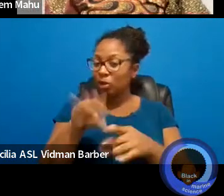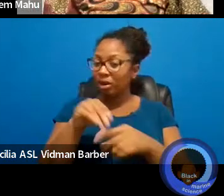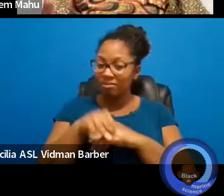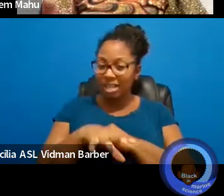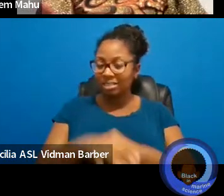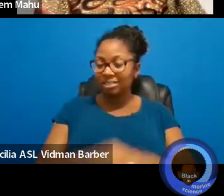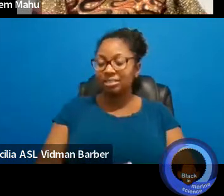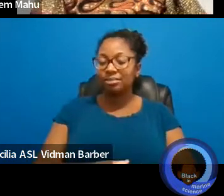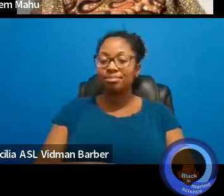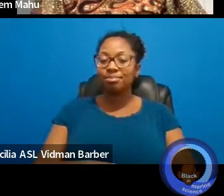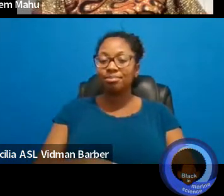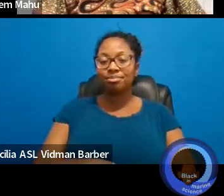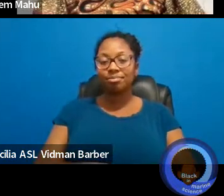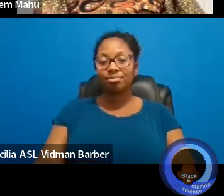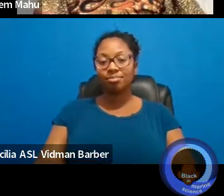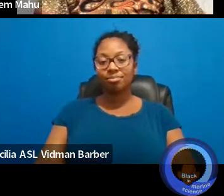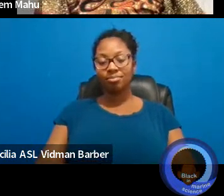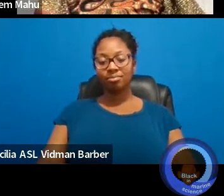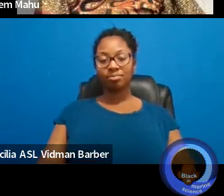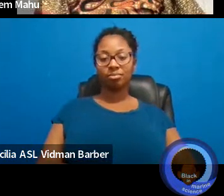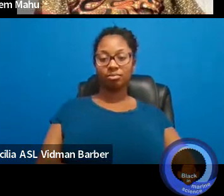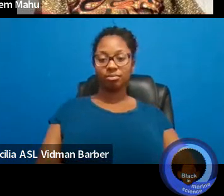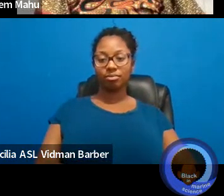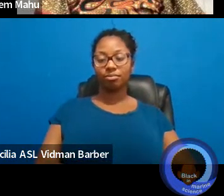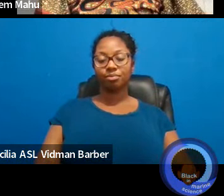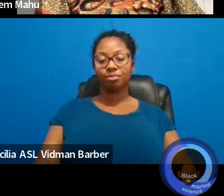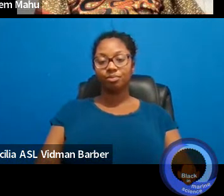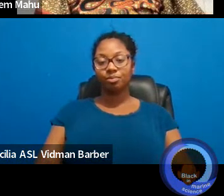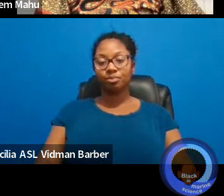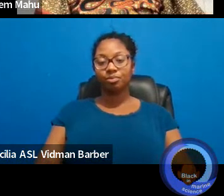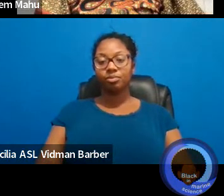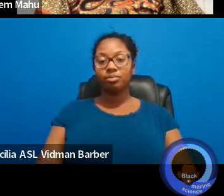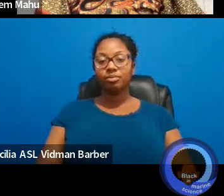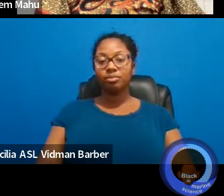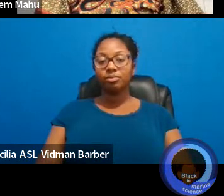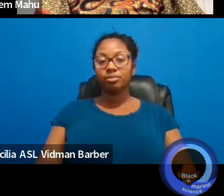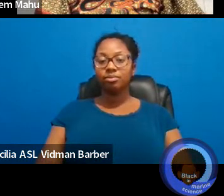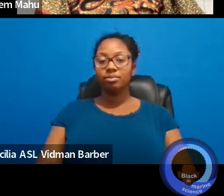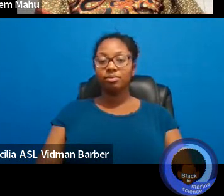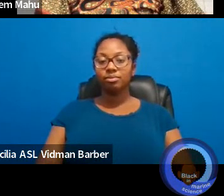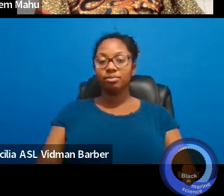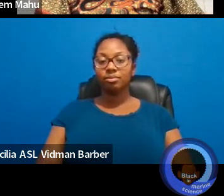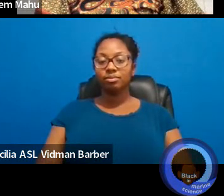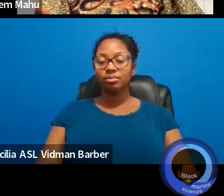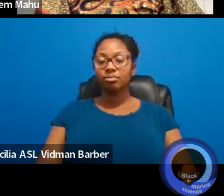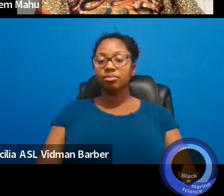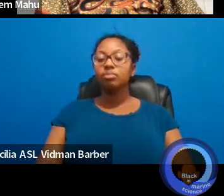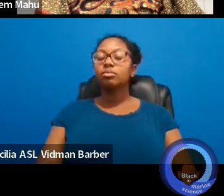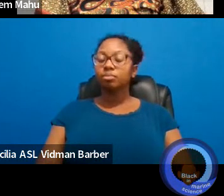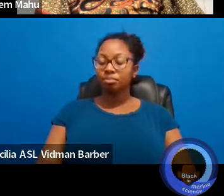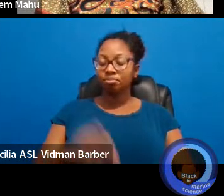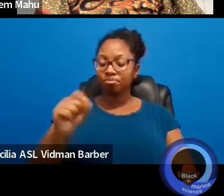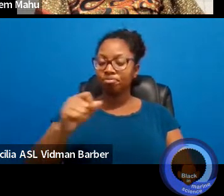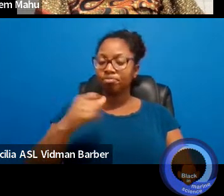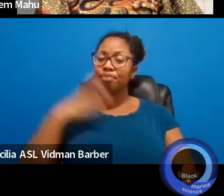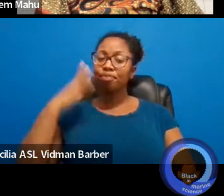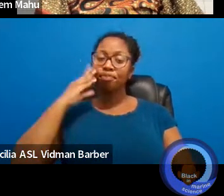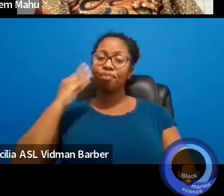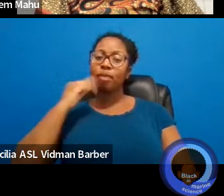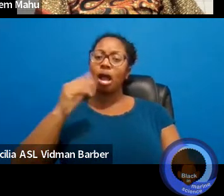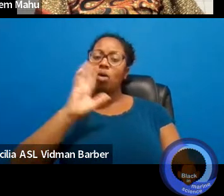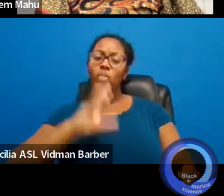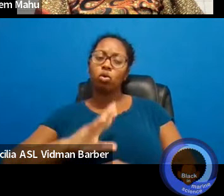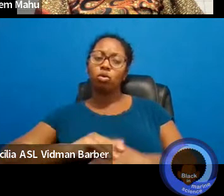Africa? Yeah, I think I would use my experience as an encouragement to Blacks in marine science from